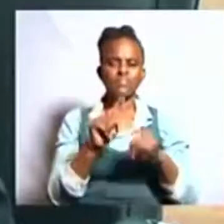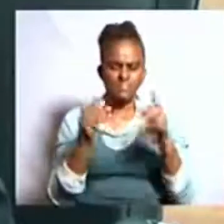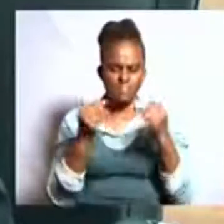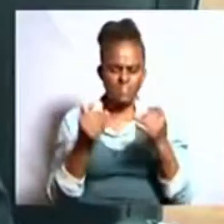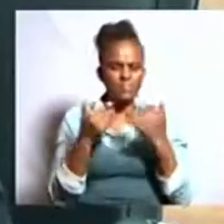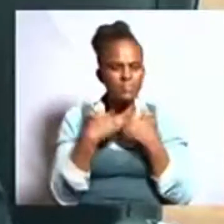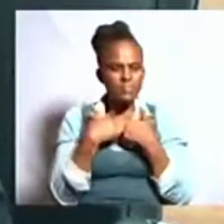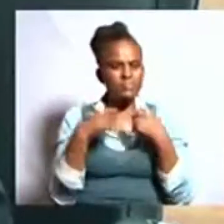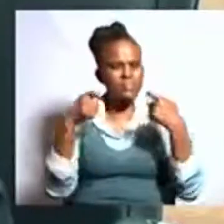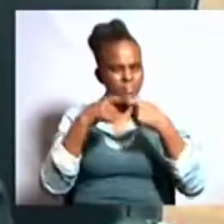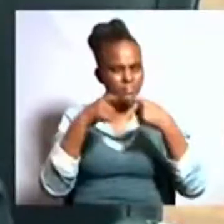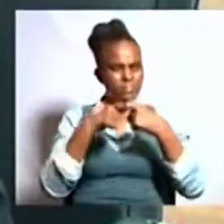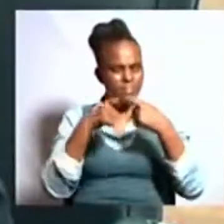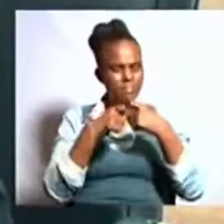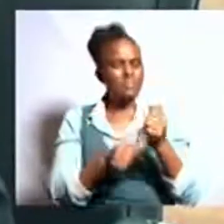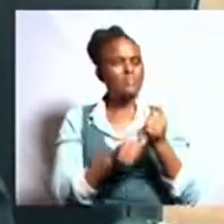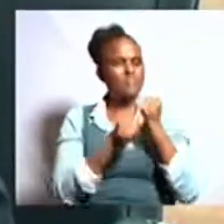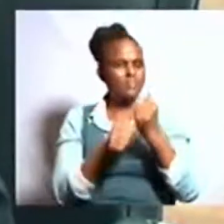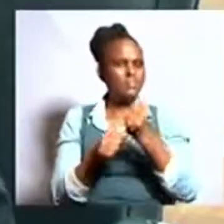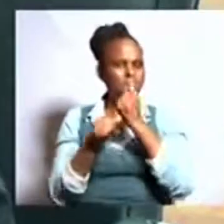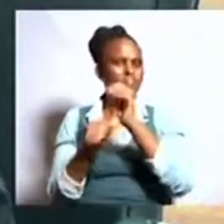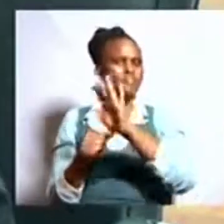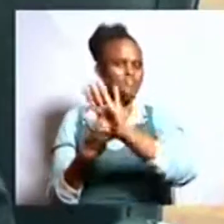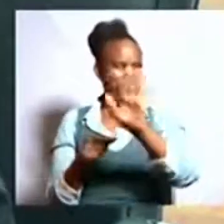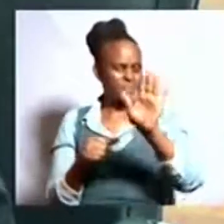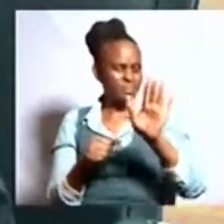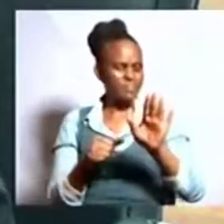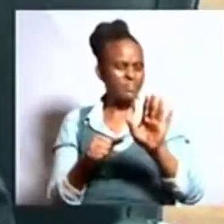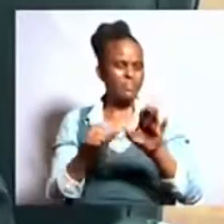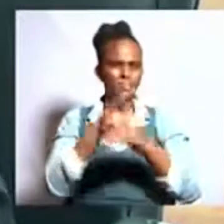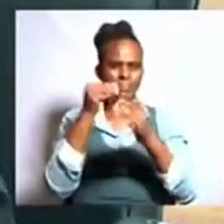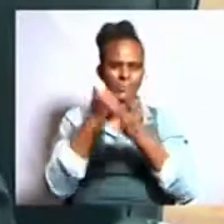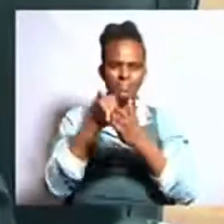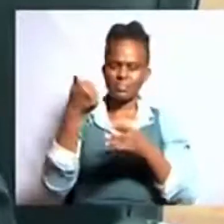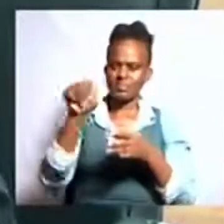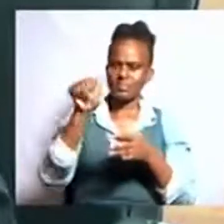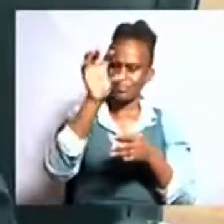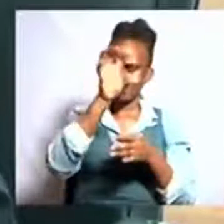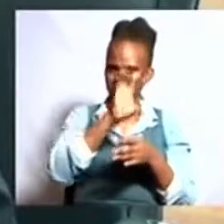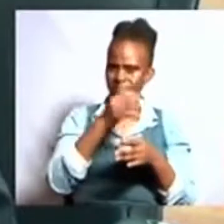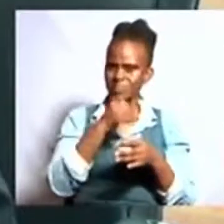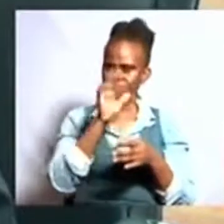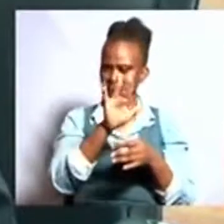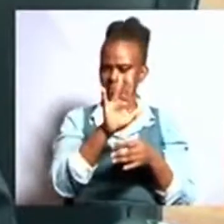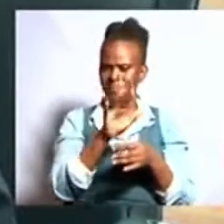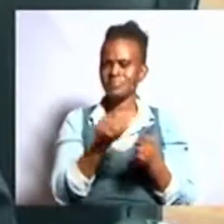there are Zanaco agents in all the 10 provinces,